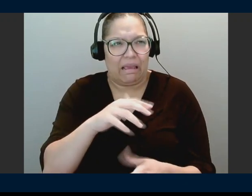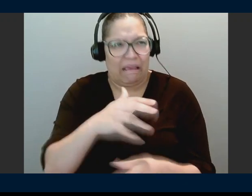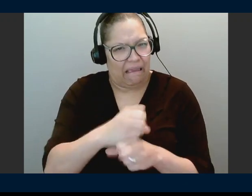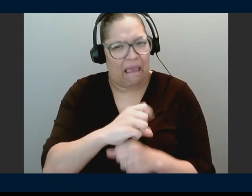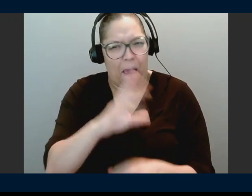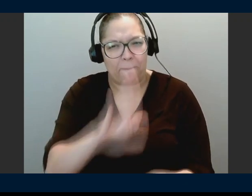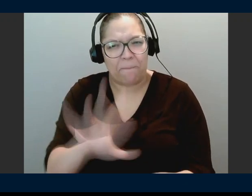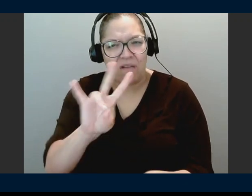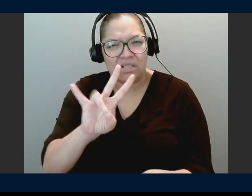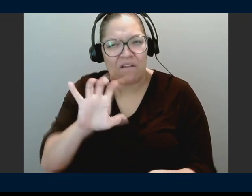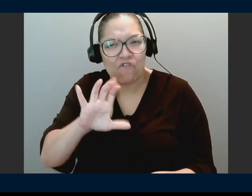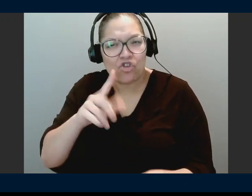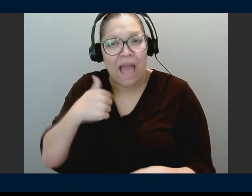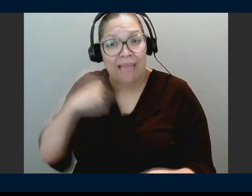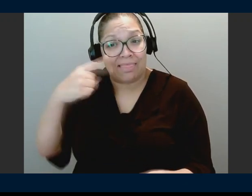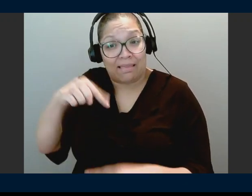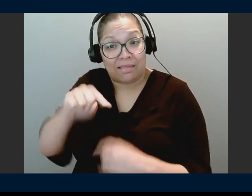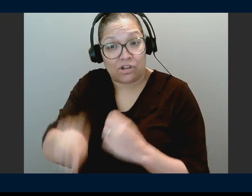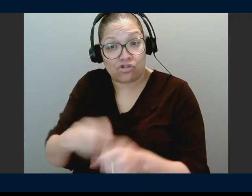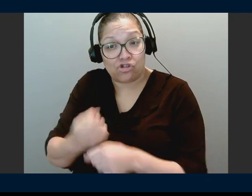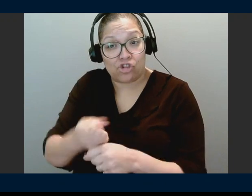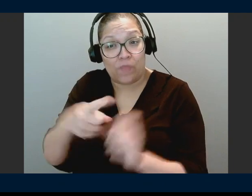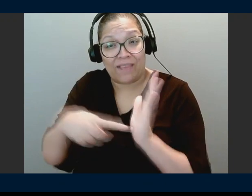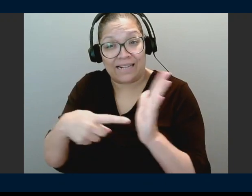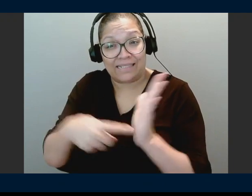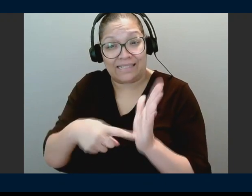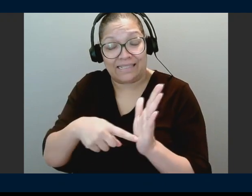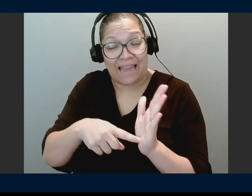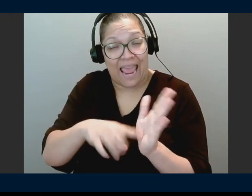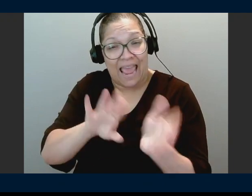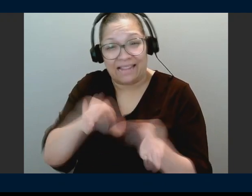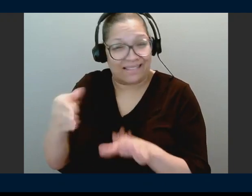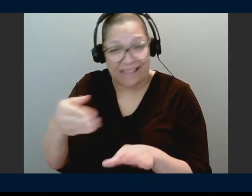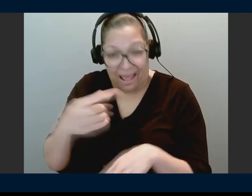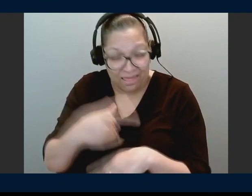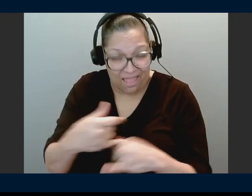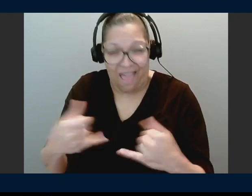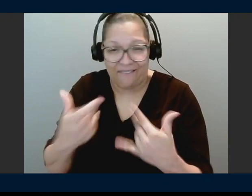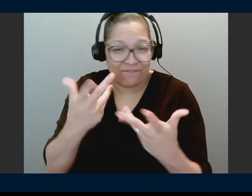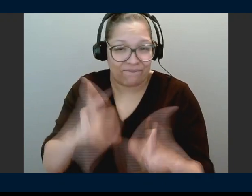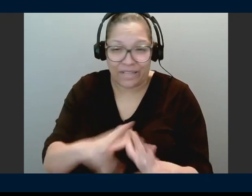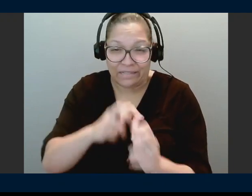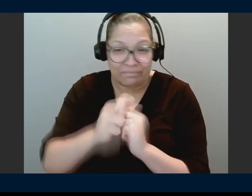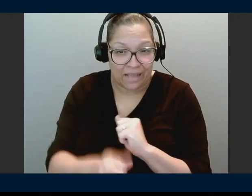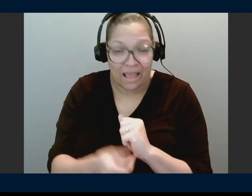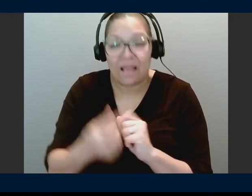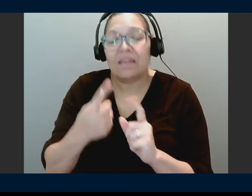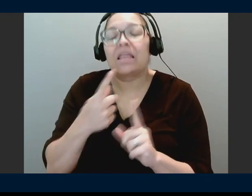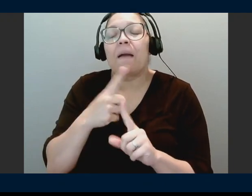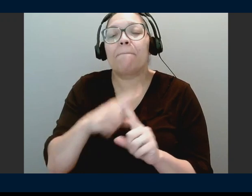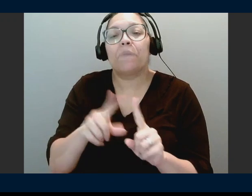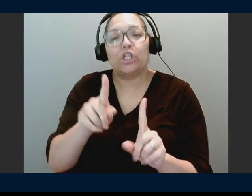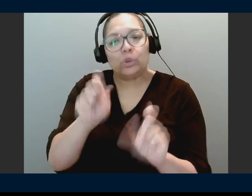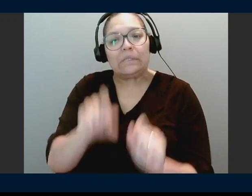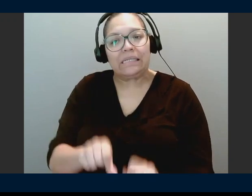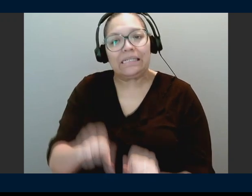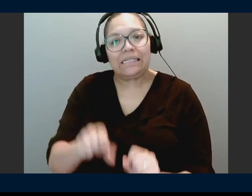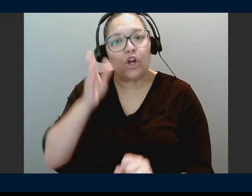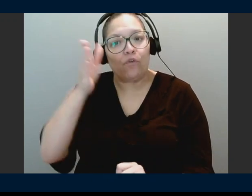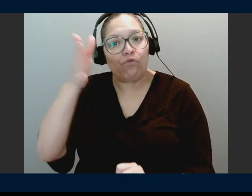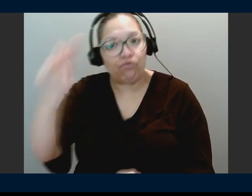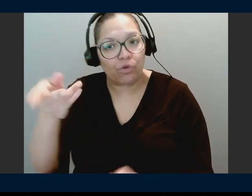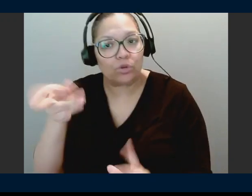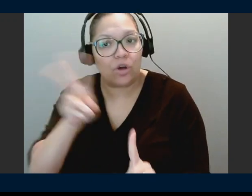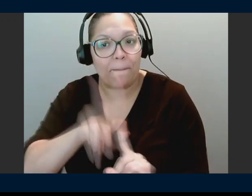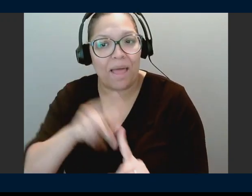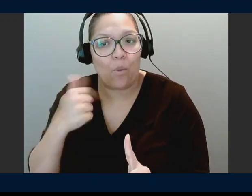And I think this year the application deadline has already passed. So this is for people kind of looking in the future, could apply next year. We get about